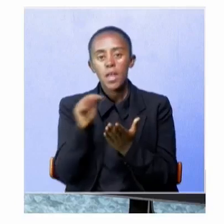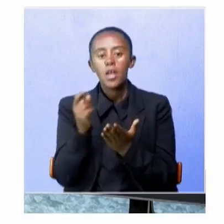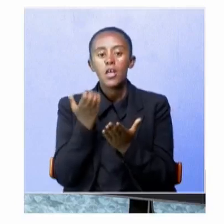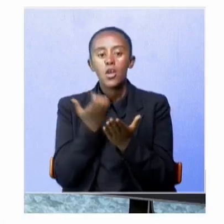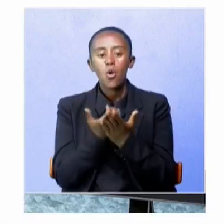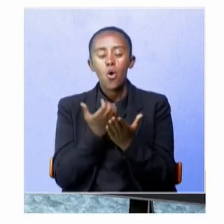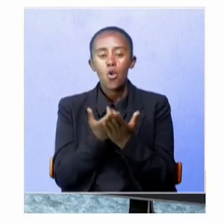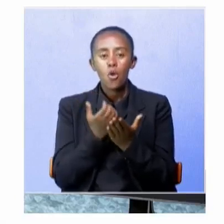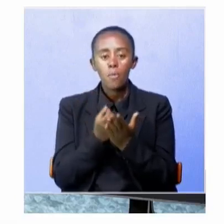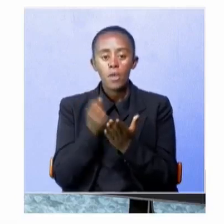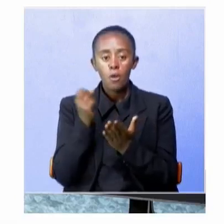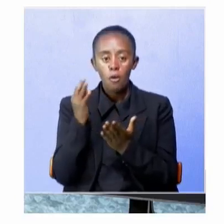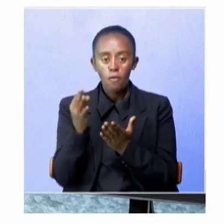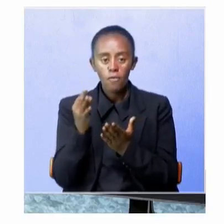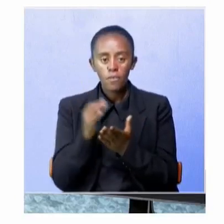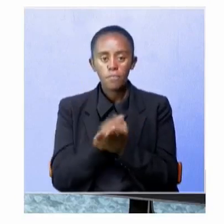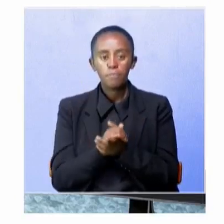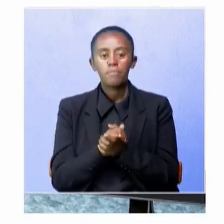of